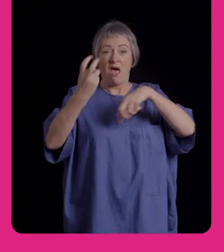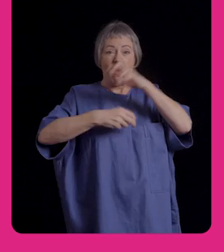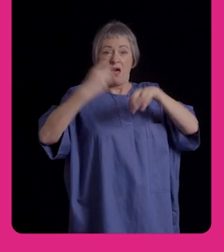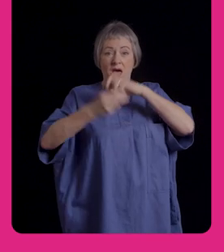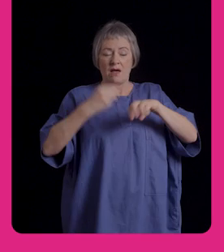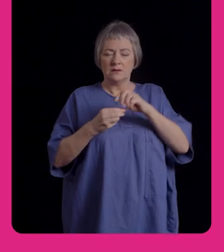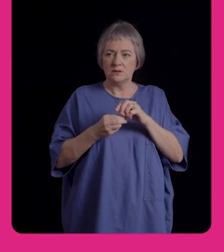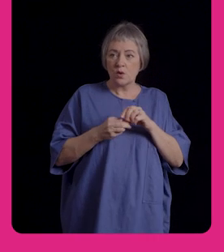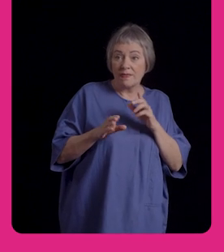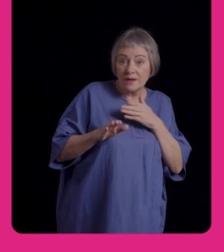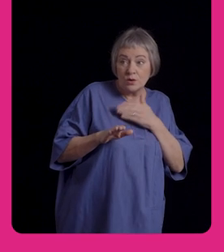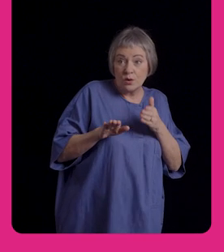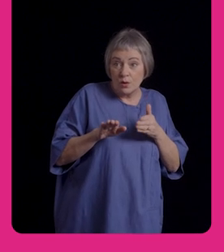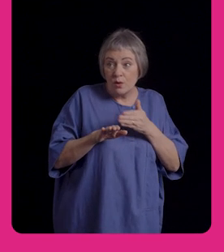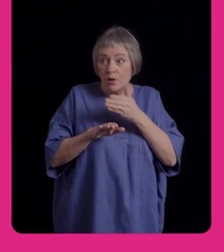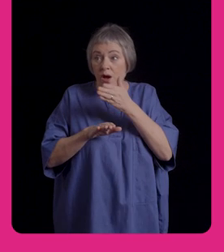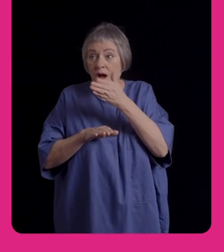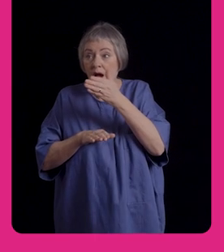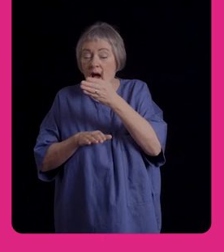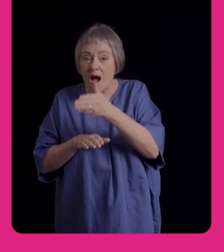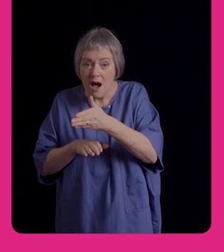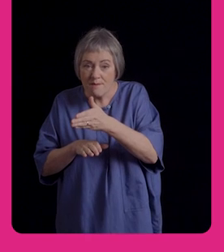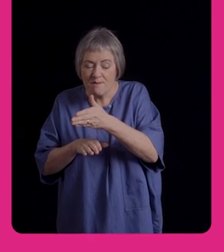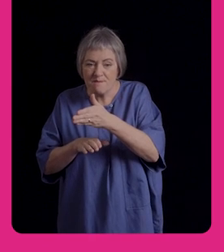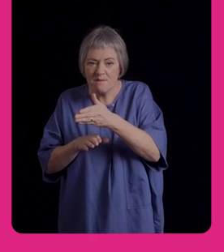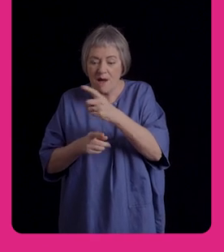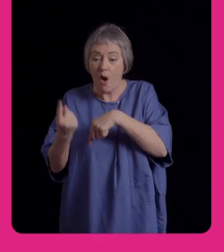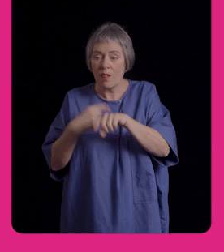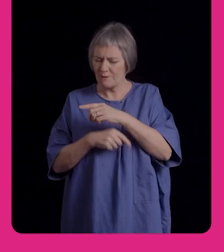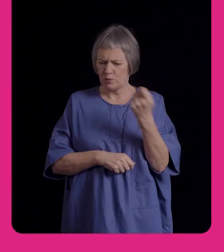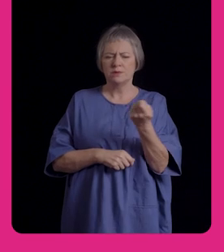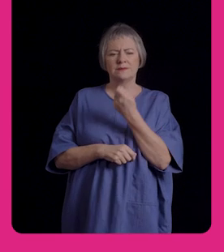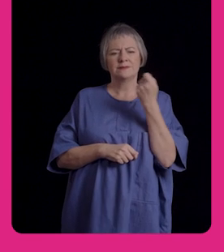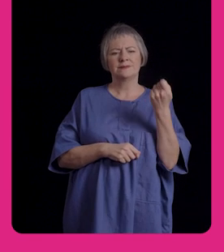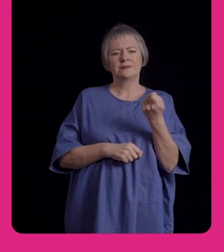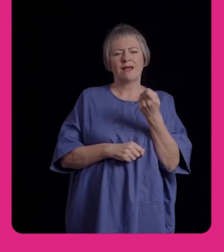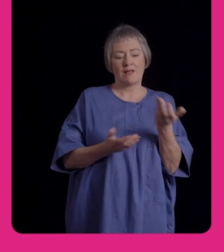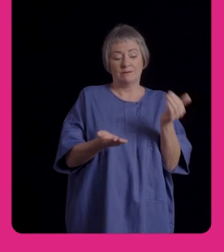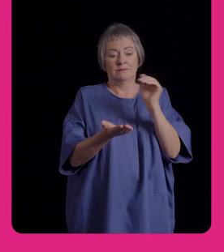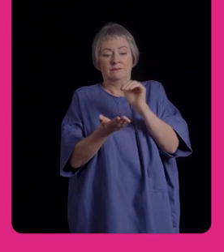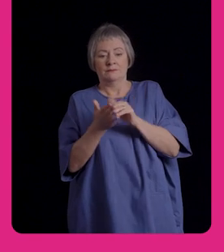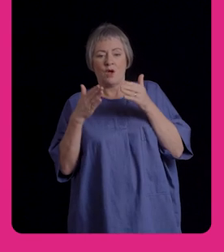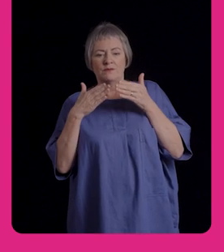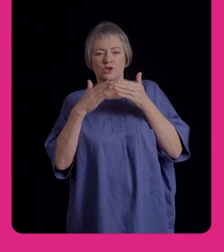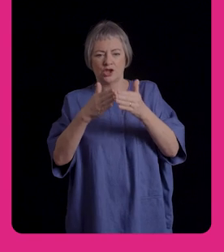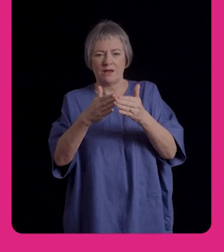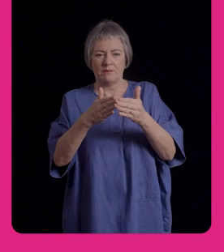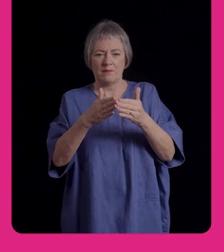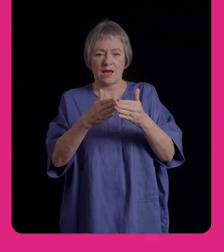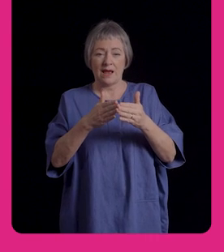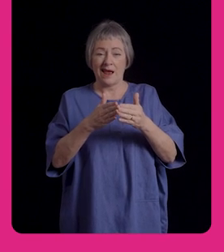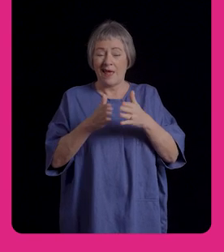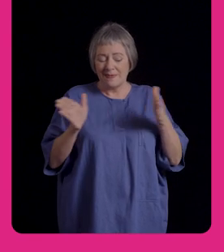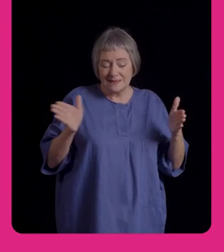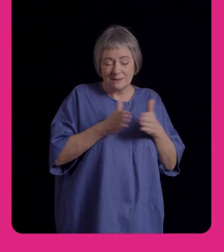So I think you make your way up. And all of you are successfully aboard while the little ship is